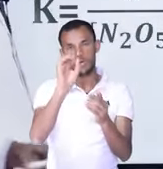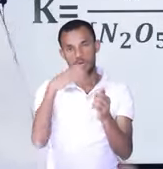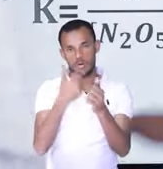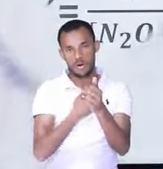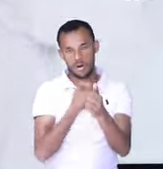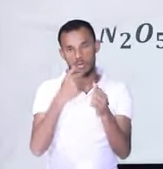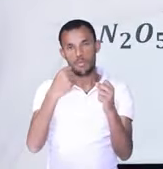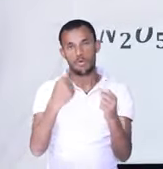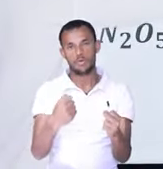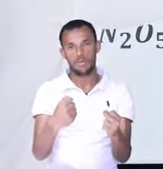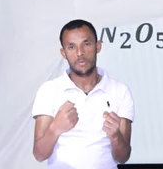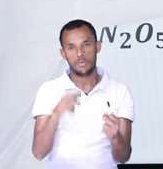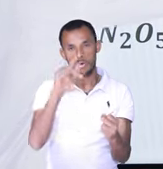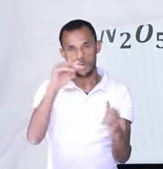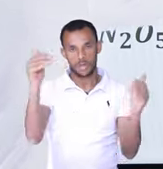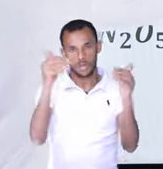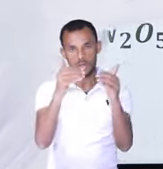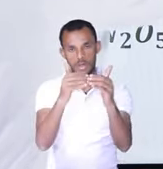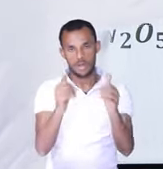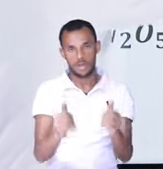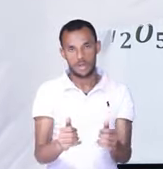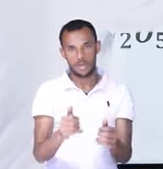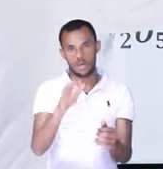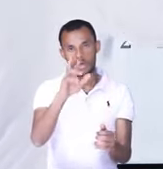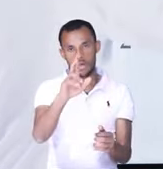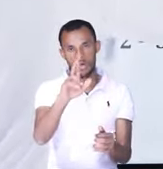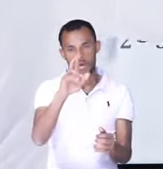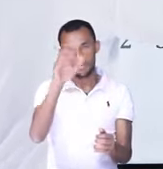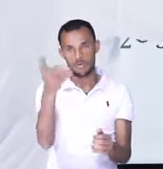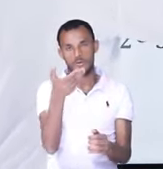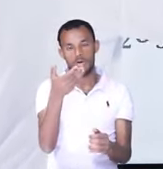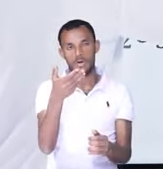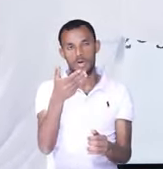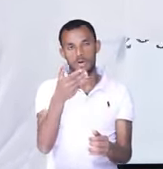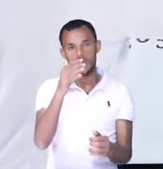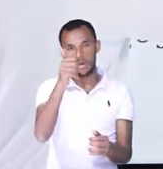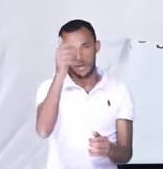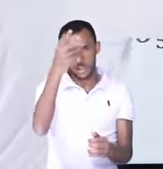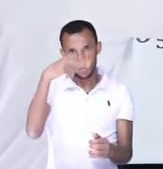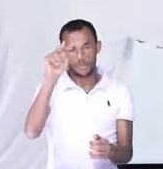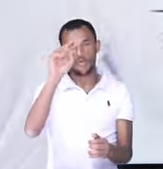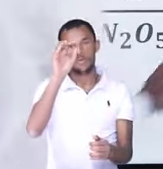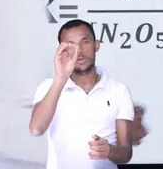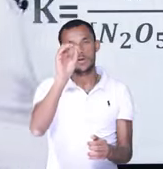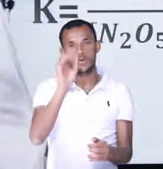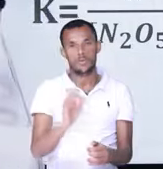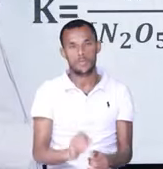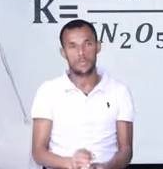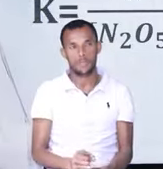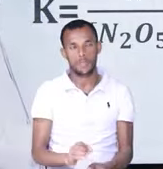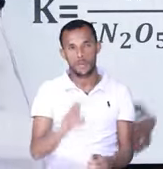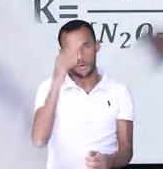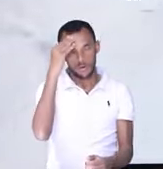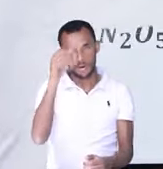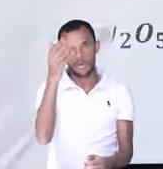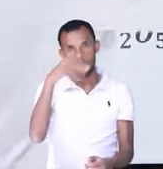is again possible. K is equals to R over a the power of 0. You know a